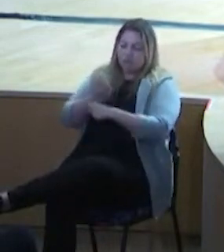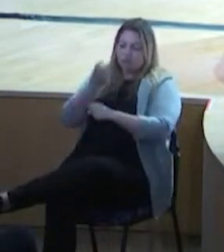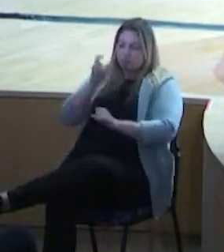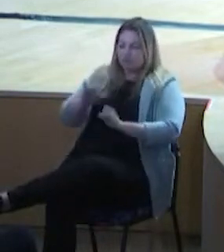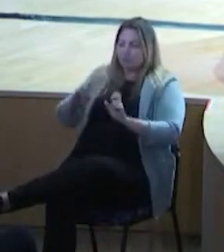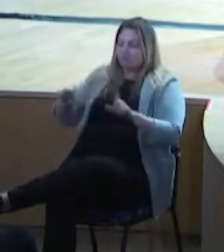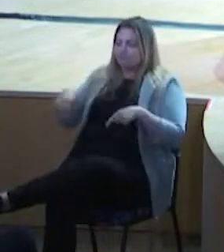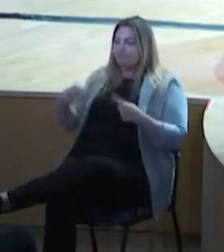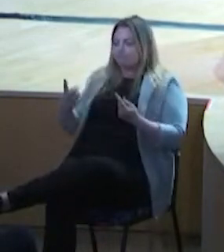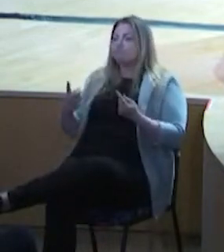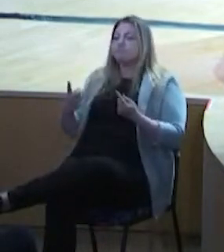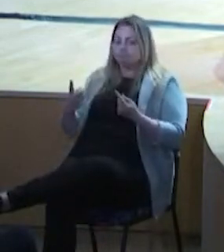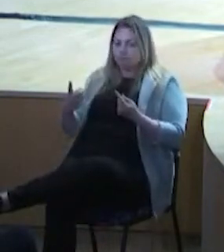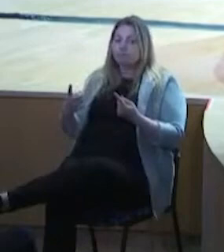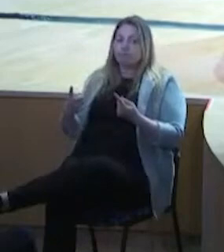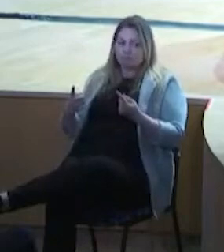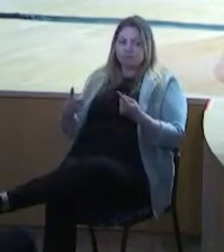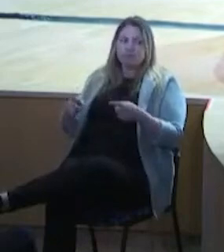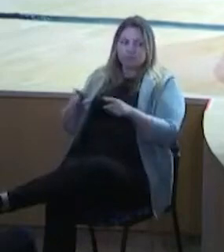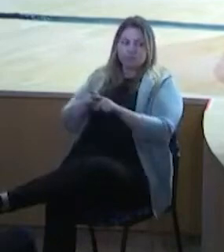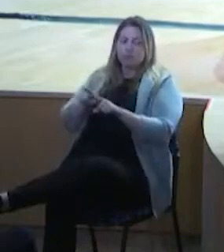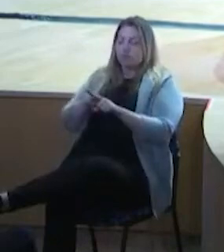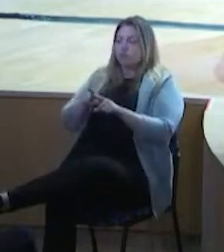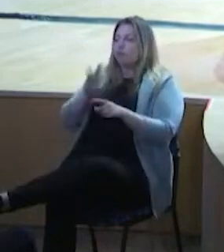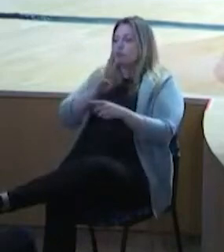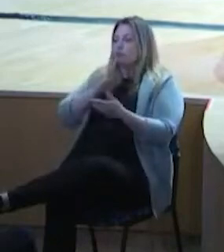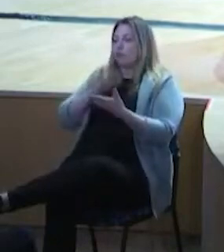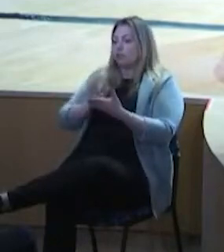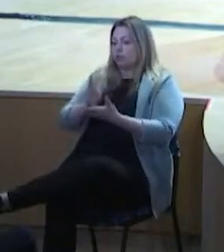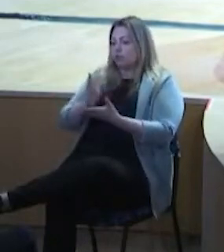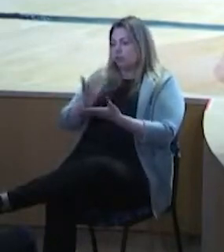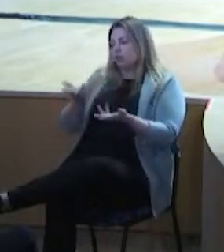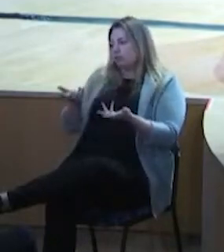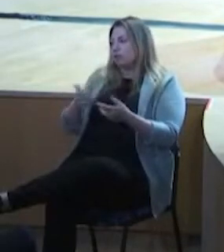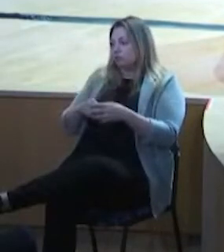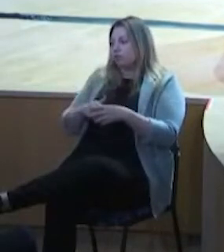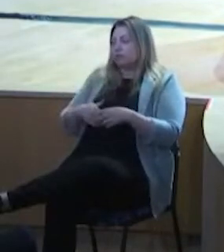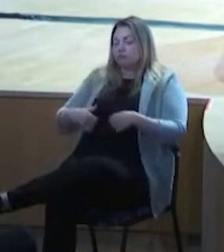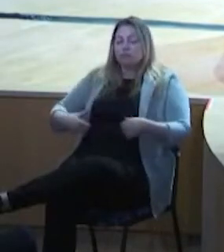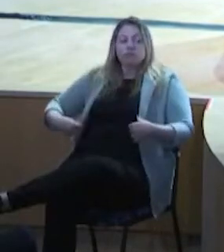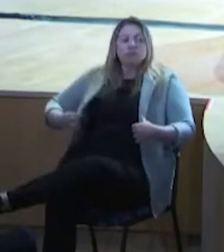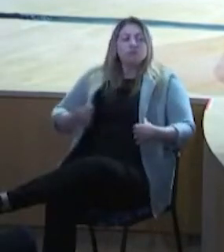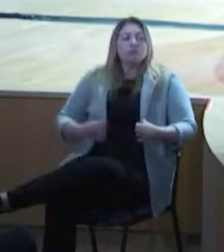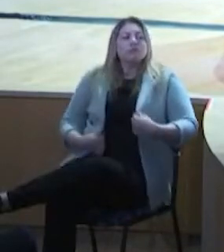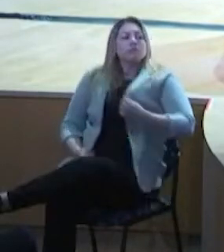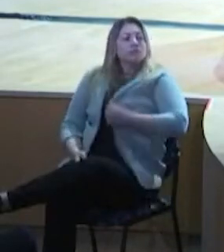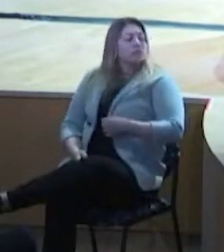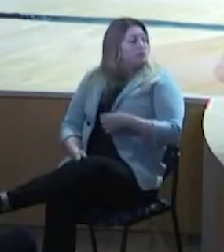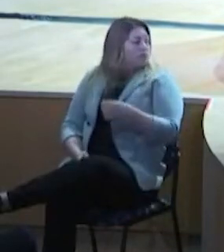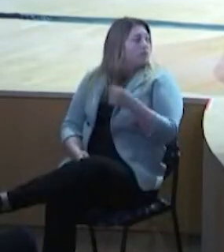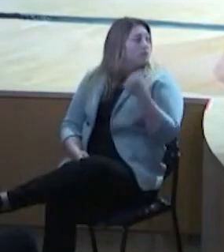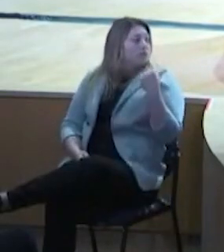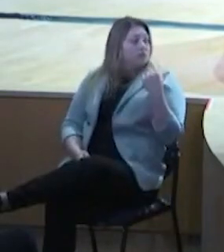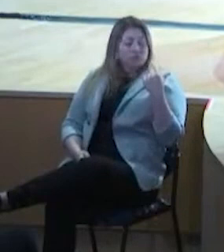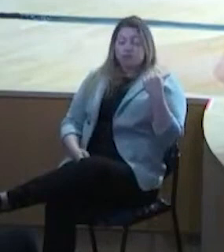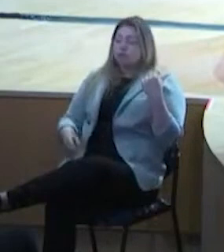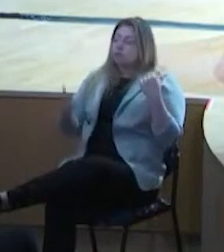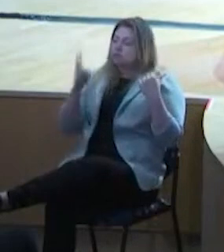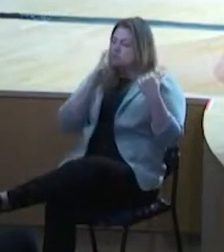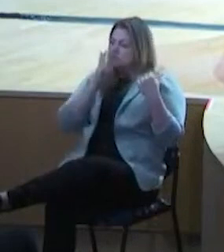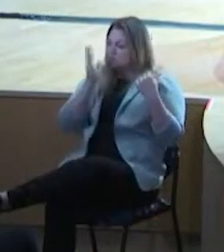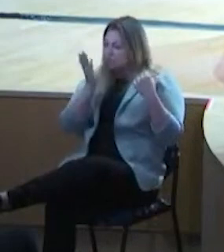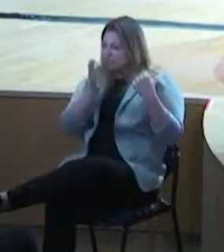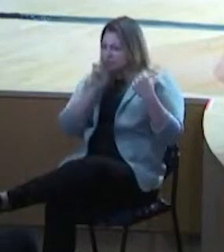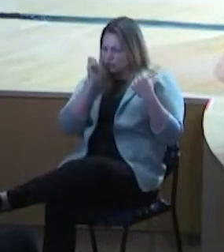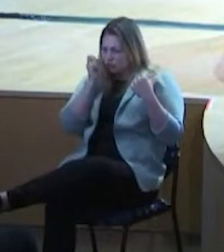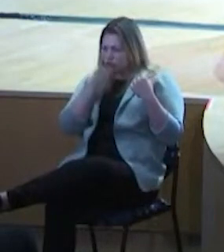And also the water rights part of it, so. And I saw your presentation yesterday, and